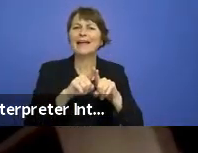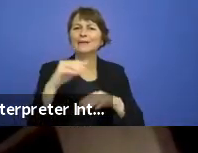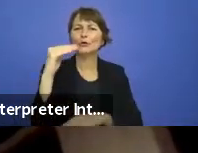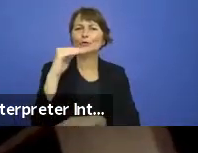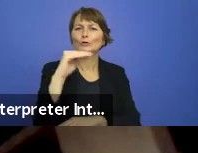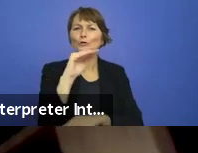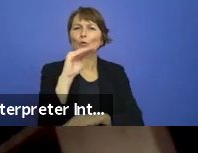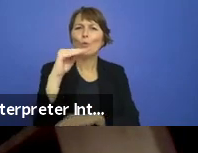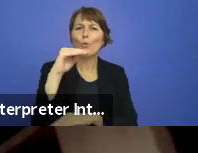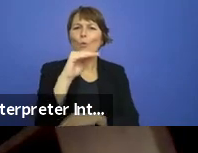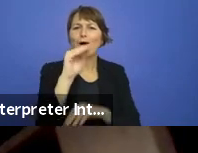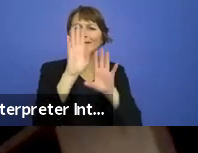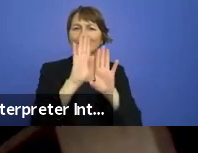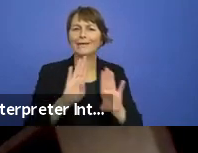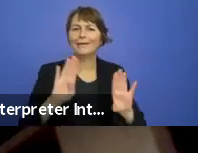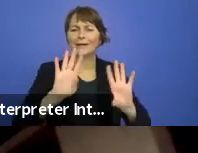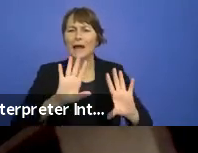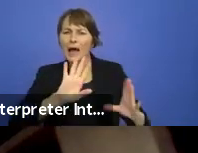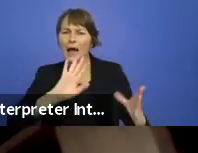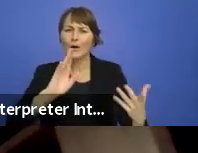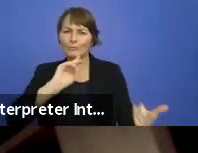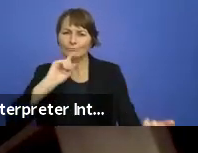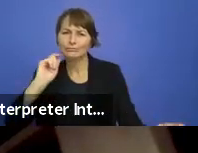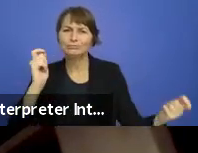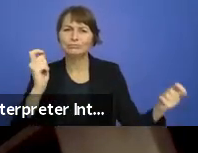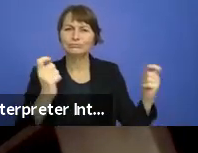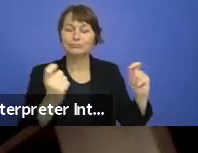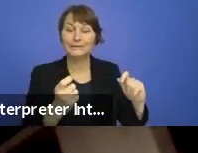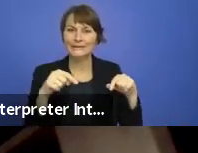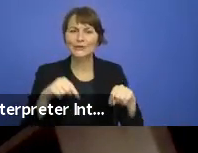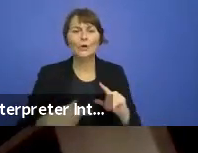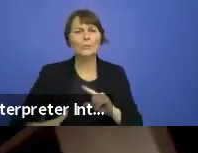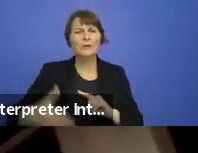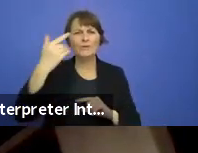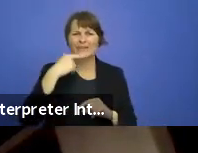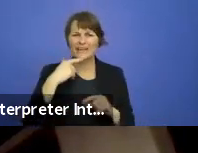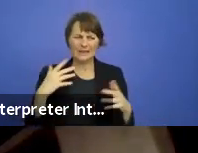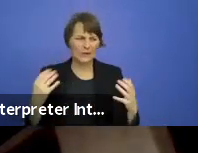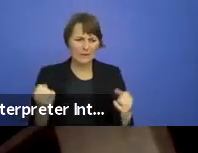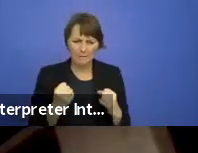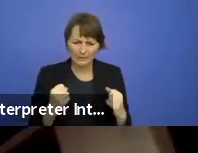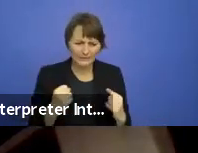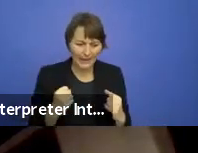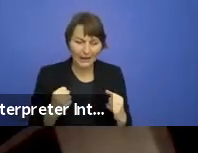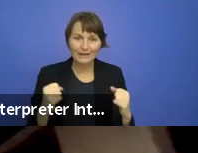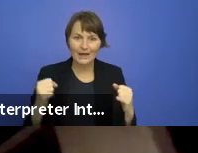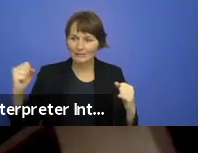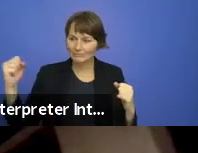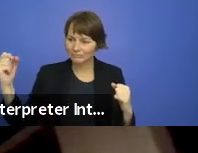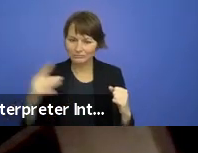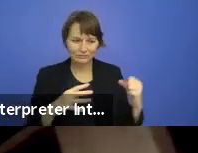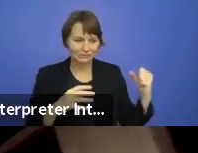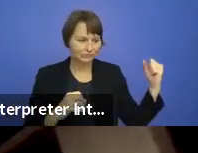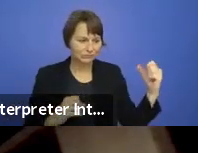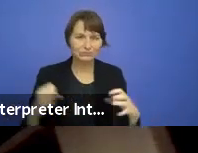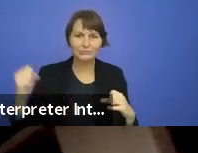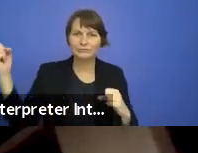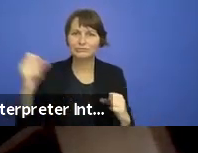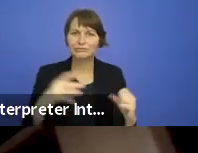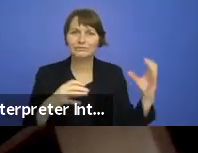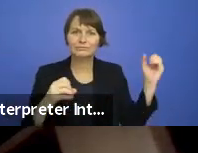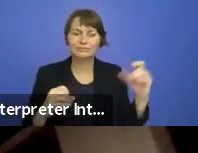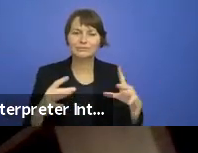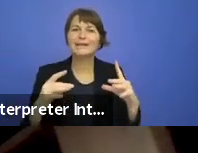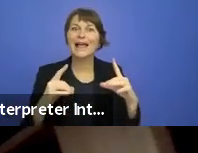As we went on, the intangible became more real. More and more brilliant, inspirational artists joined us to build Project